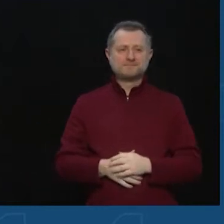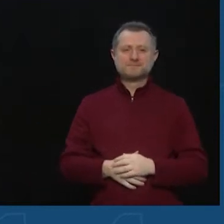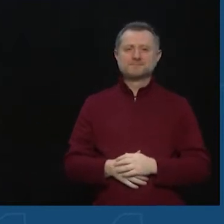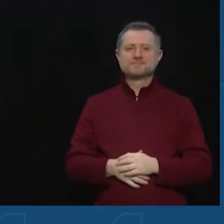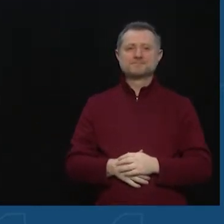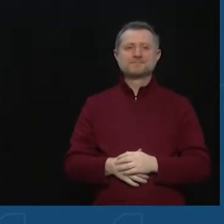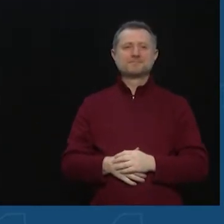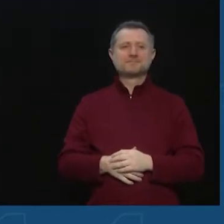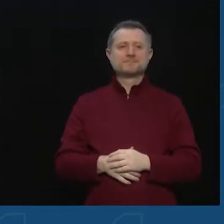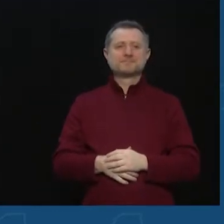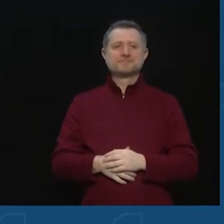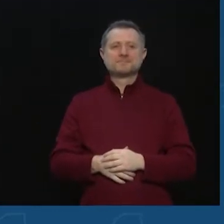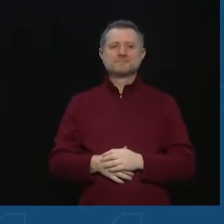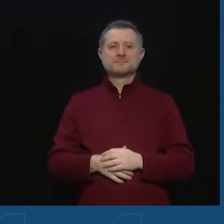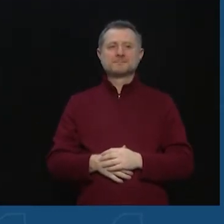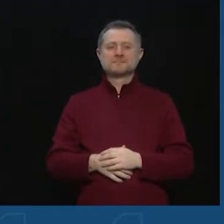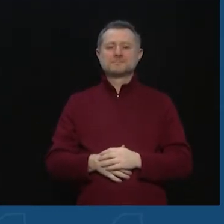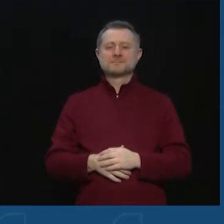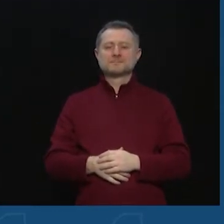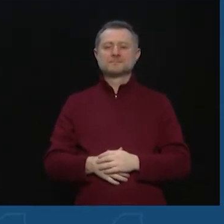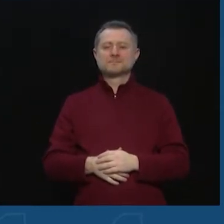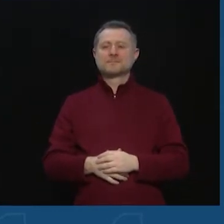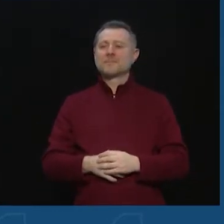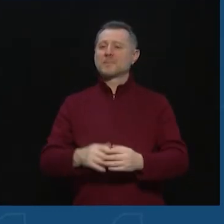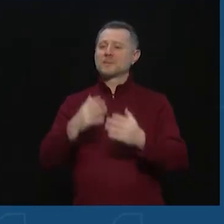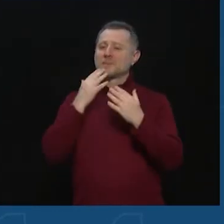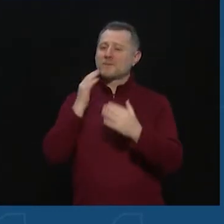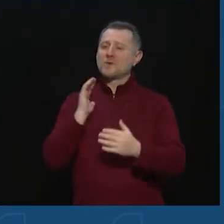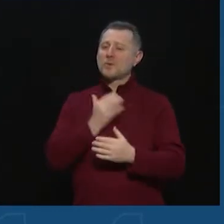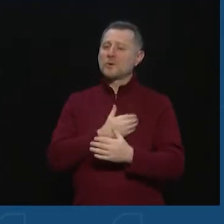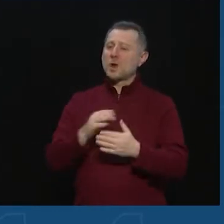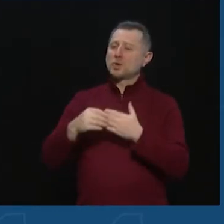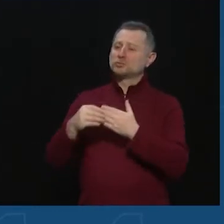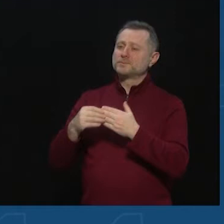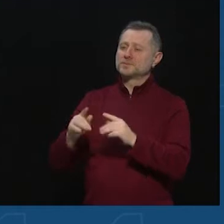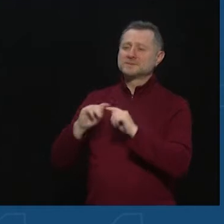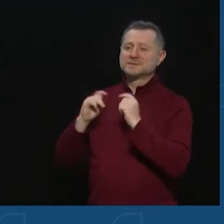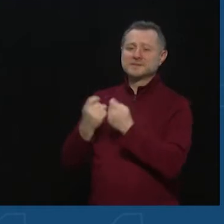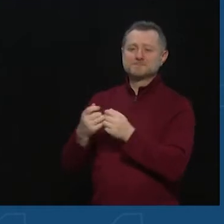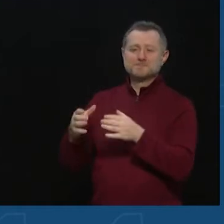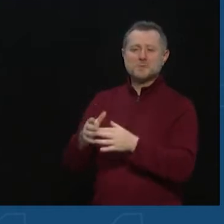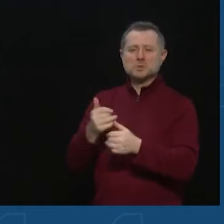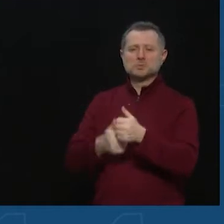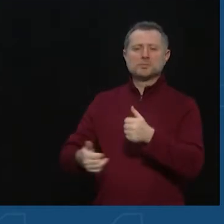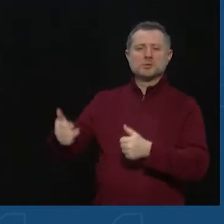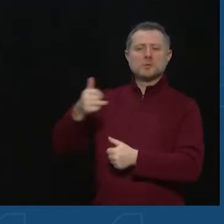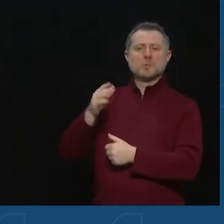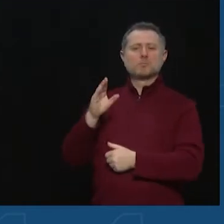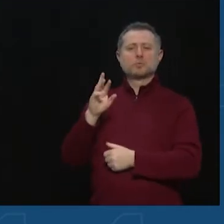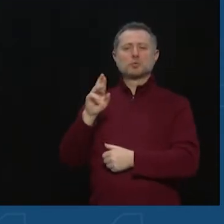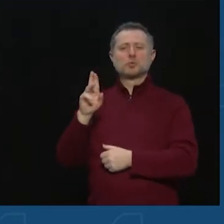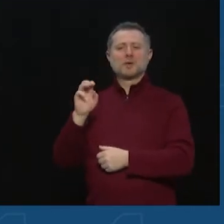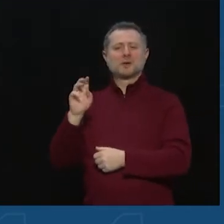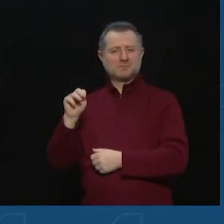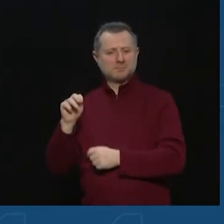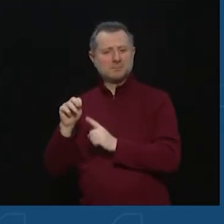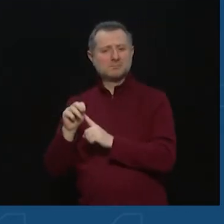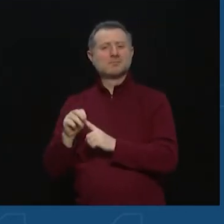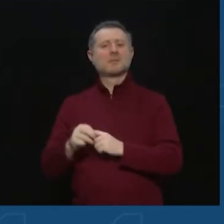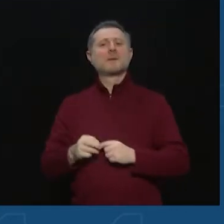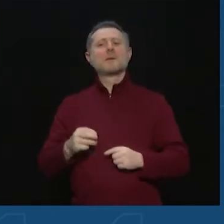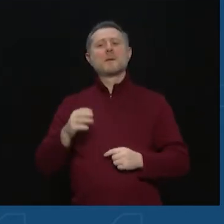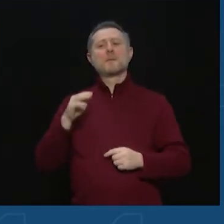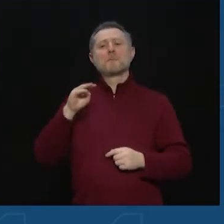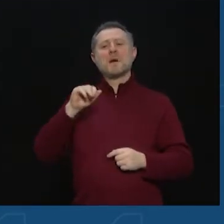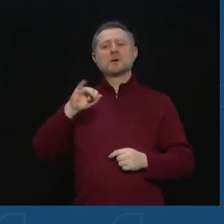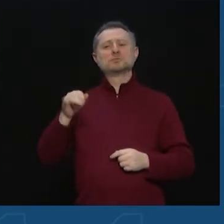And I want to thank our leadership team, Superintendent Bruin, Major Michael Eaton, the Director of Training, and